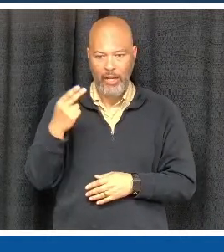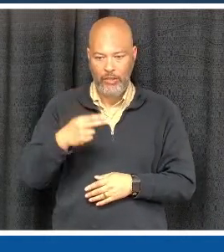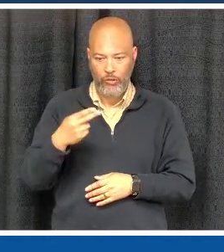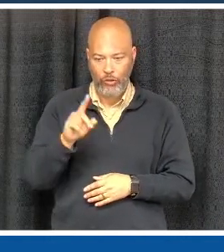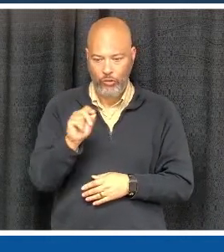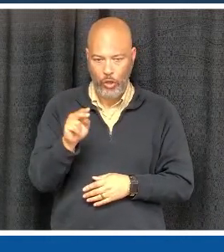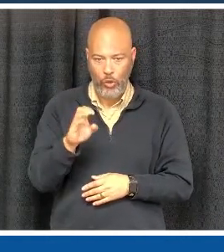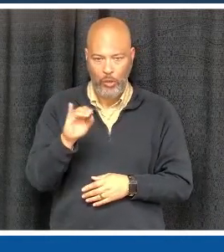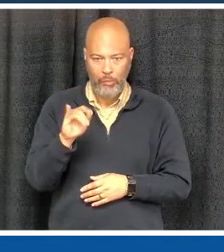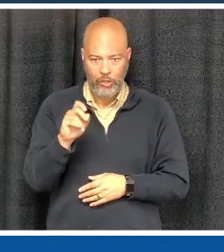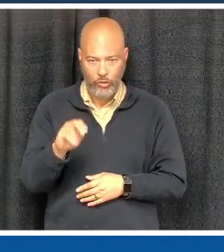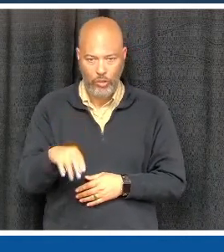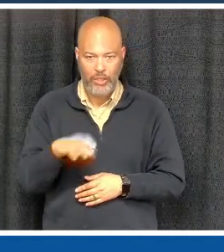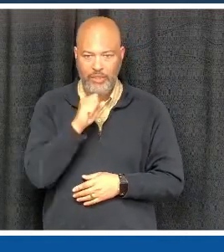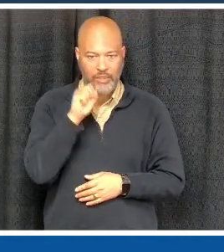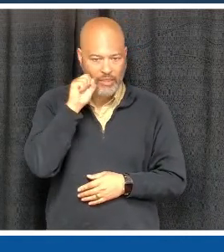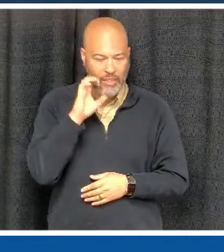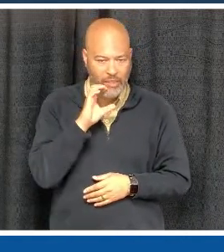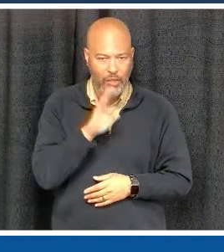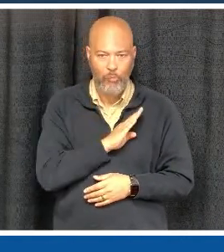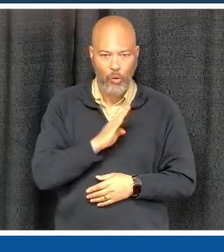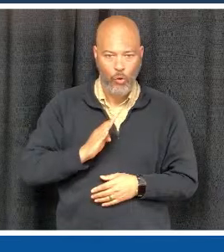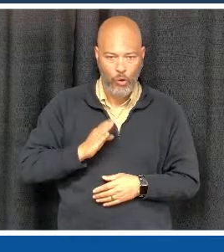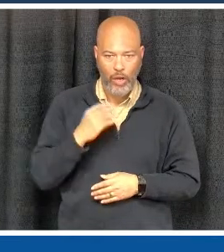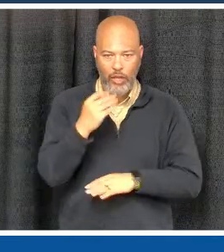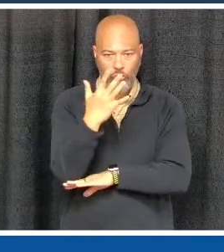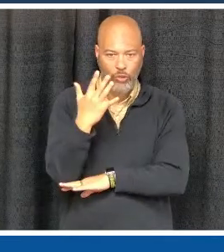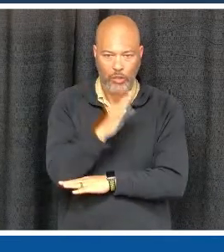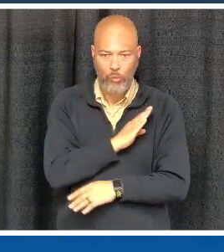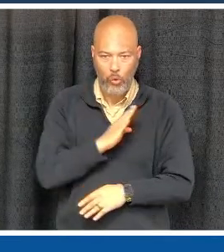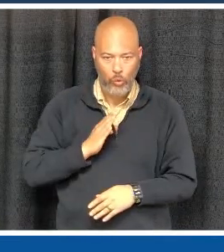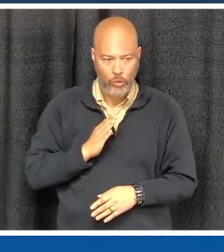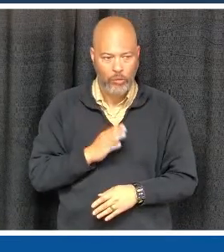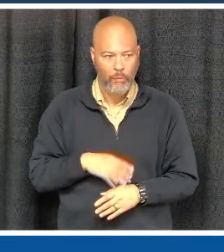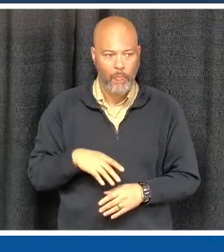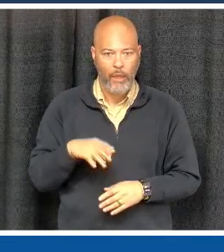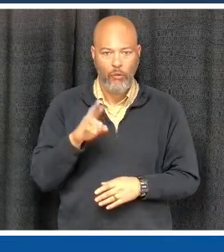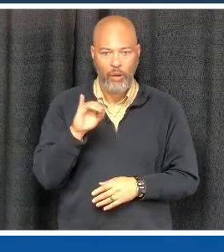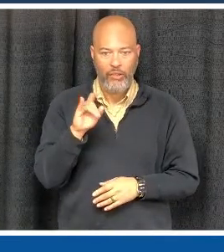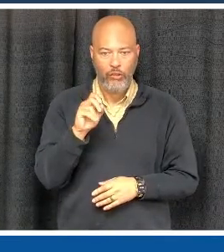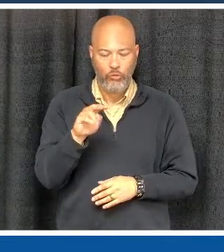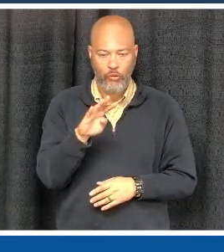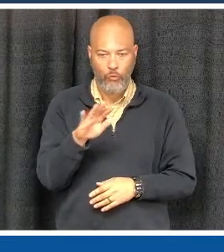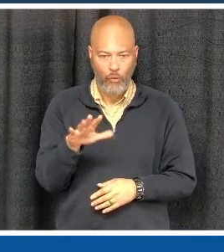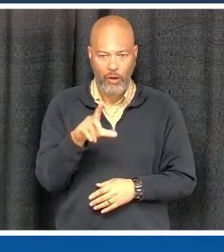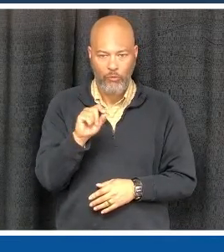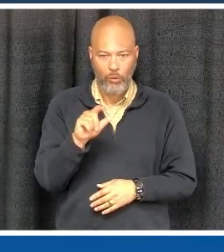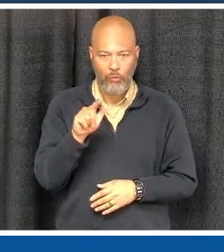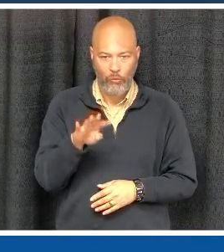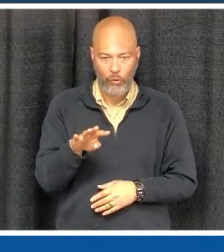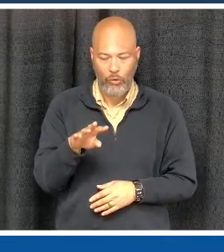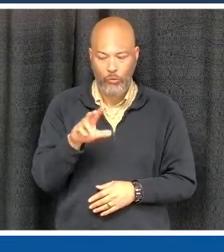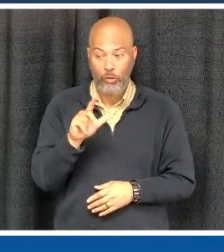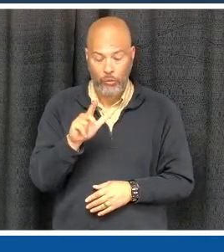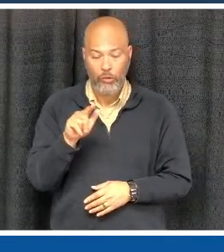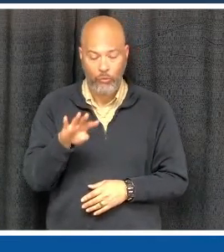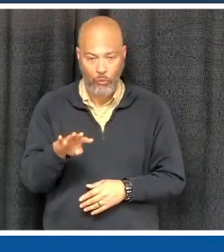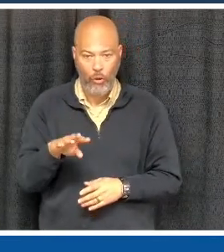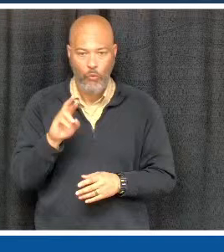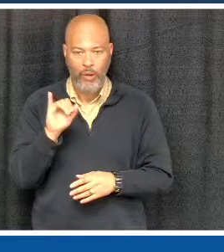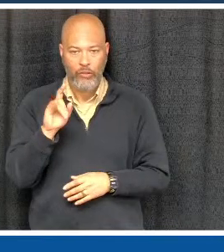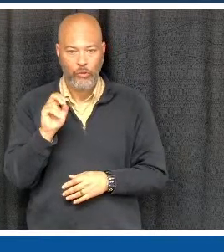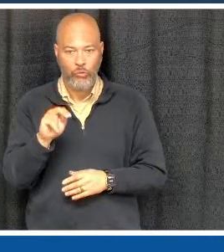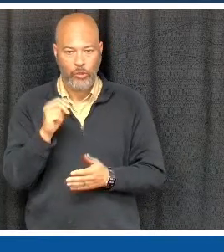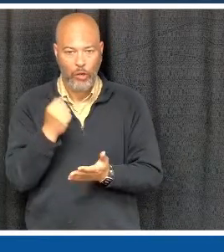Zoning Commission, Senior Citizens Board, and the Tree Board. Resolution 45, 2023-24, a